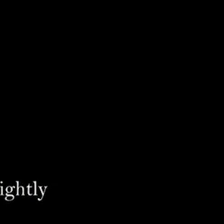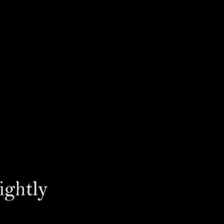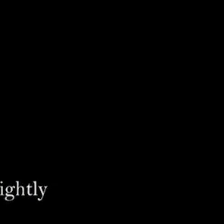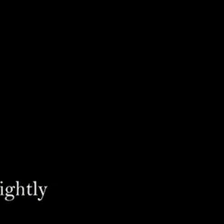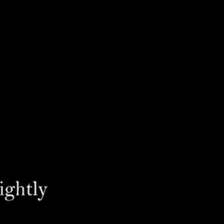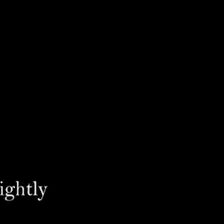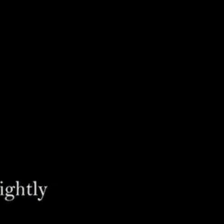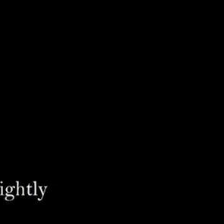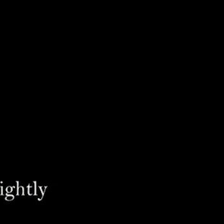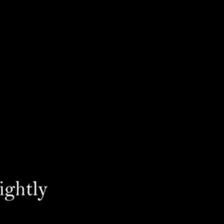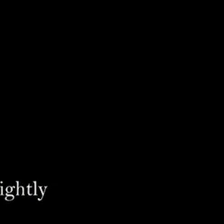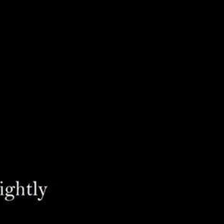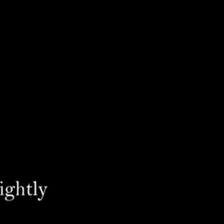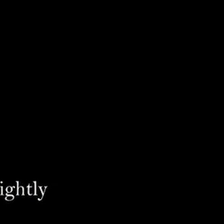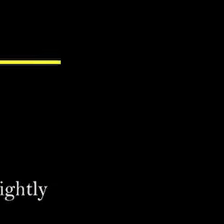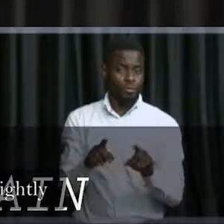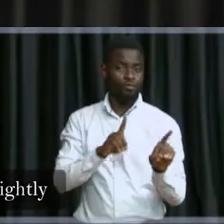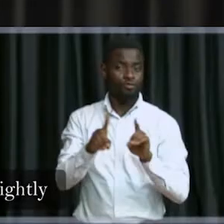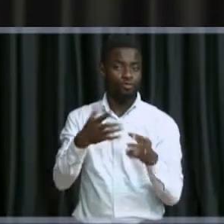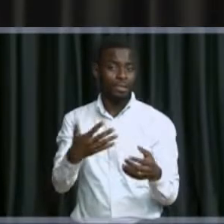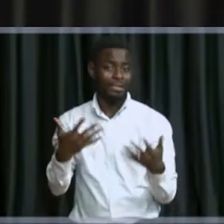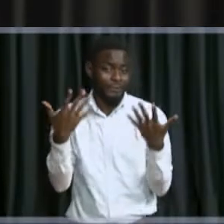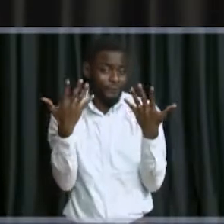that you would frank anyway,